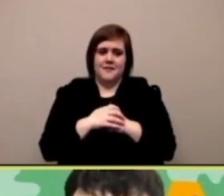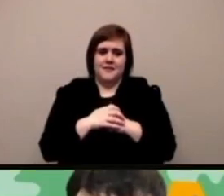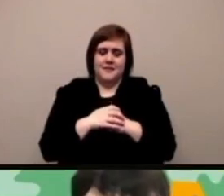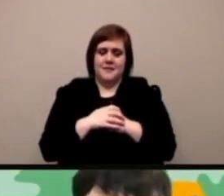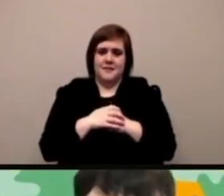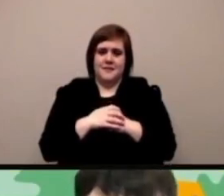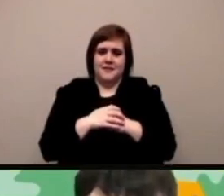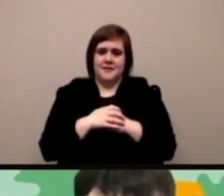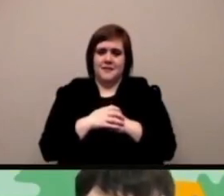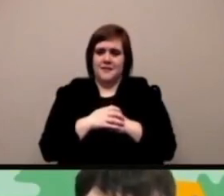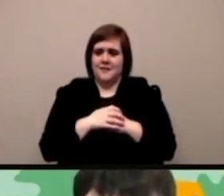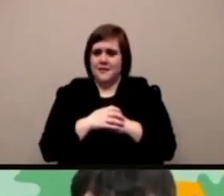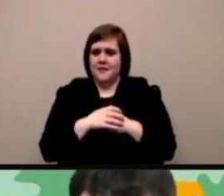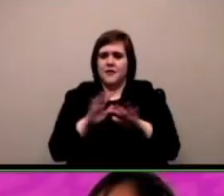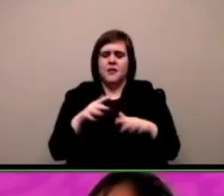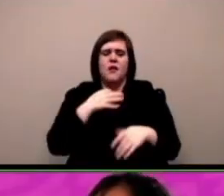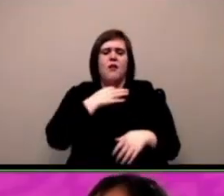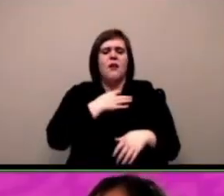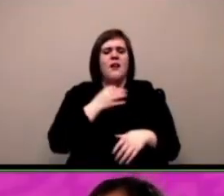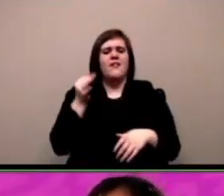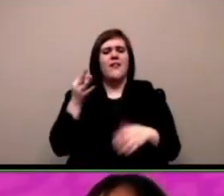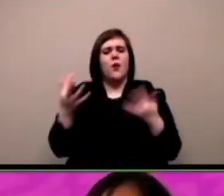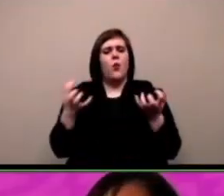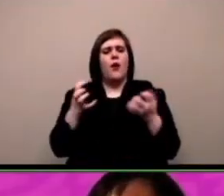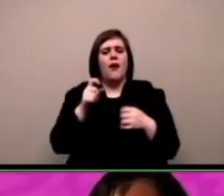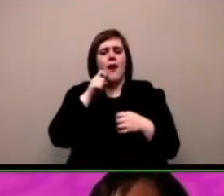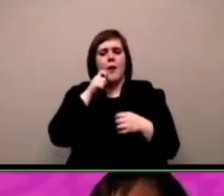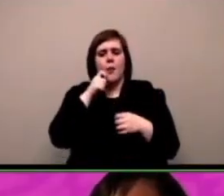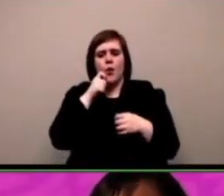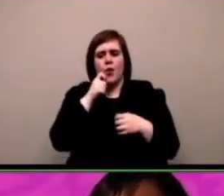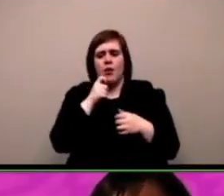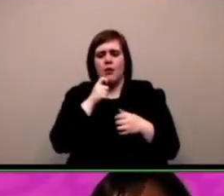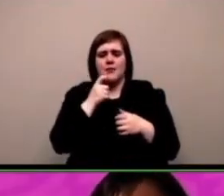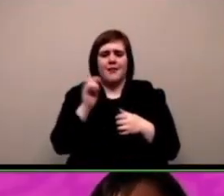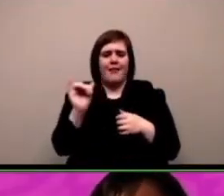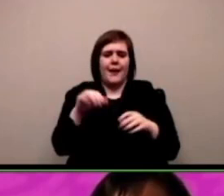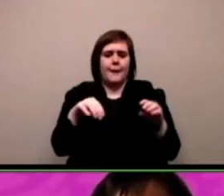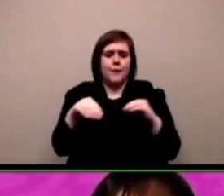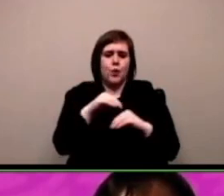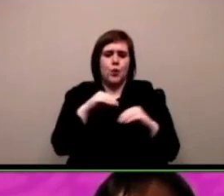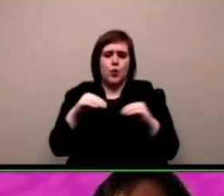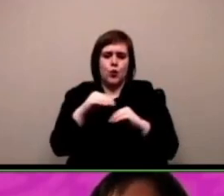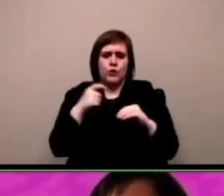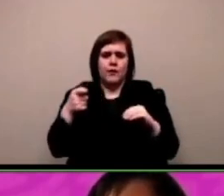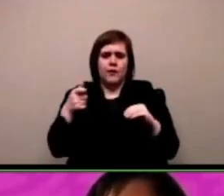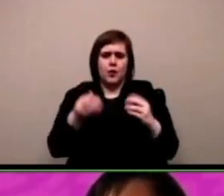What if I wanted the apples to like, I don't know, like move around a little bit more?